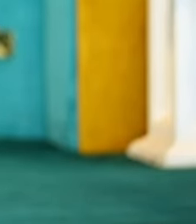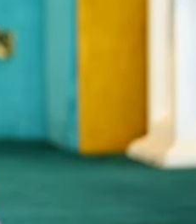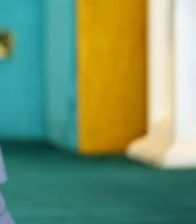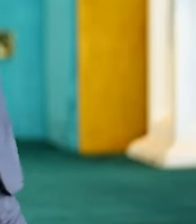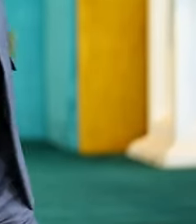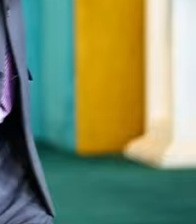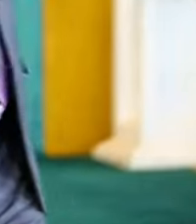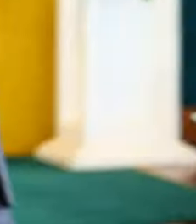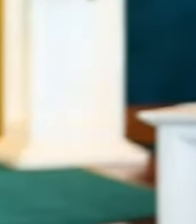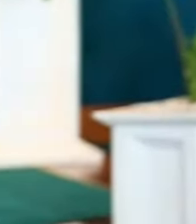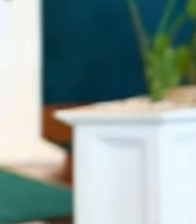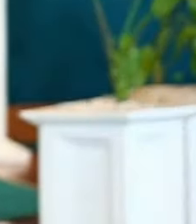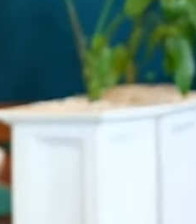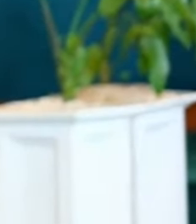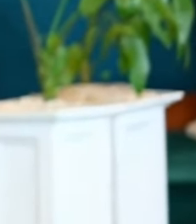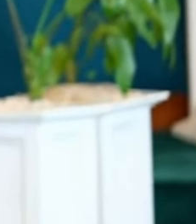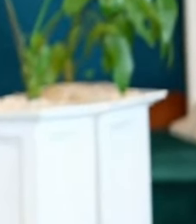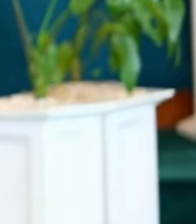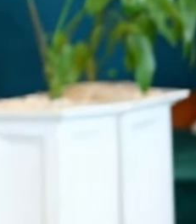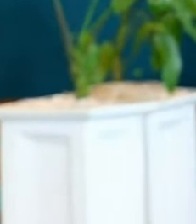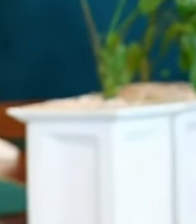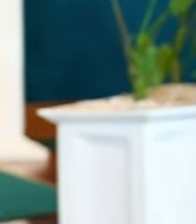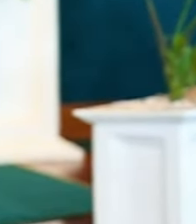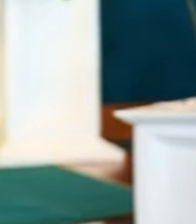give repentance to Israel."